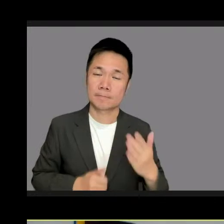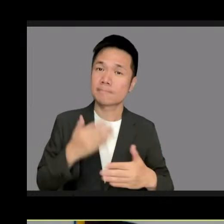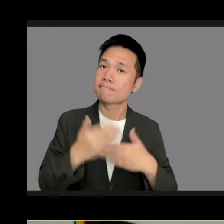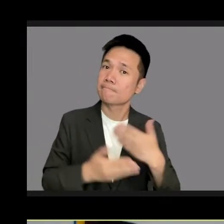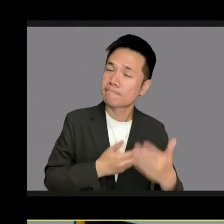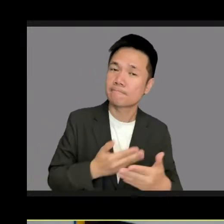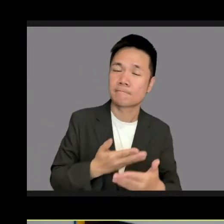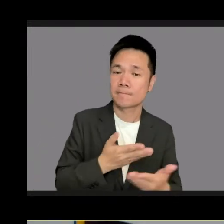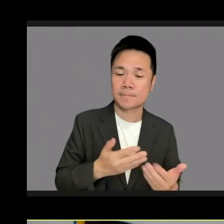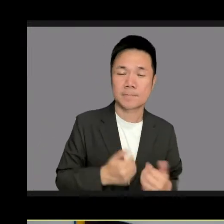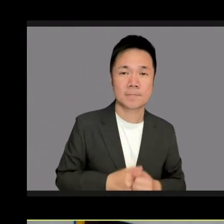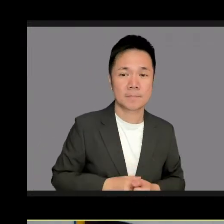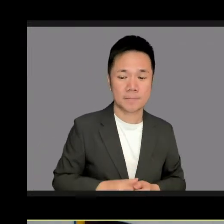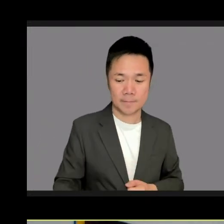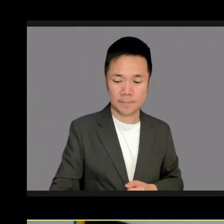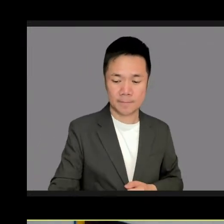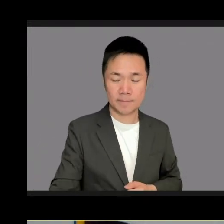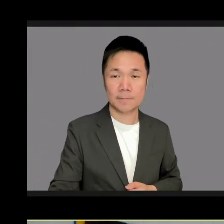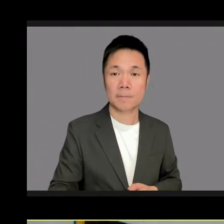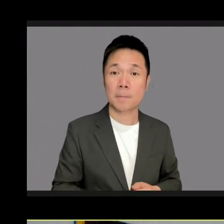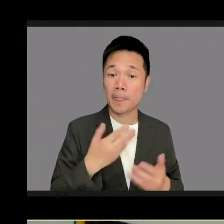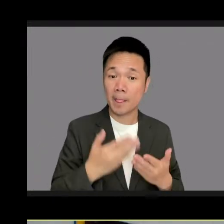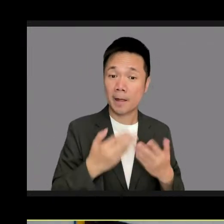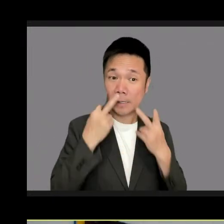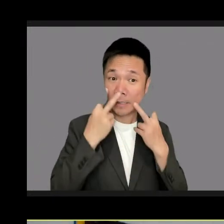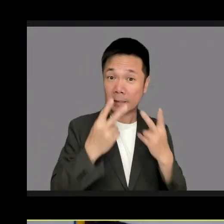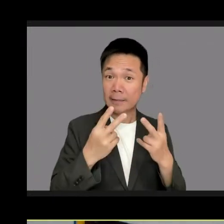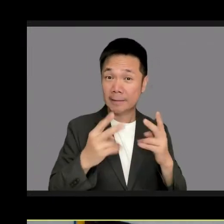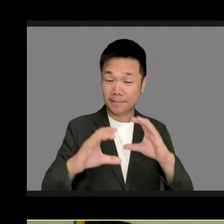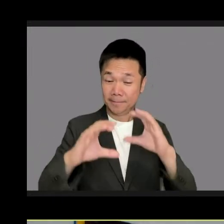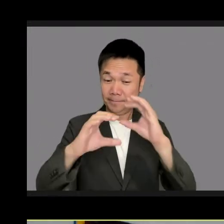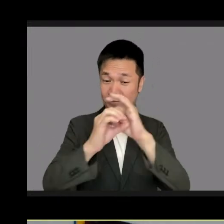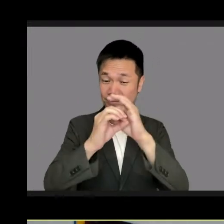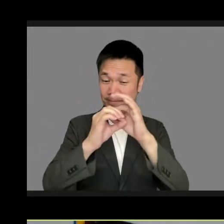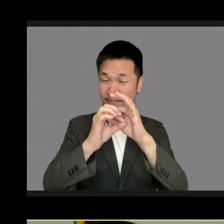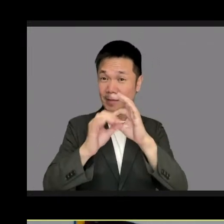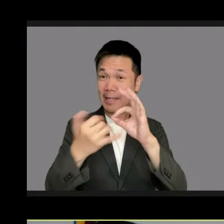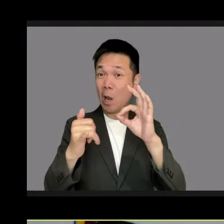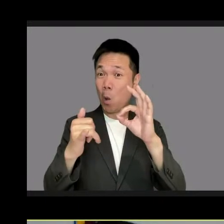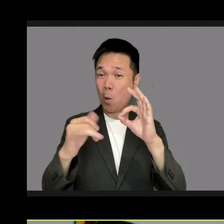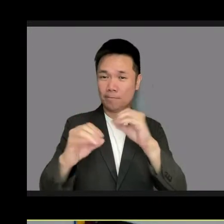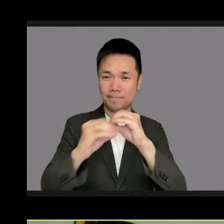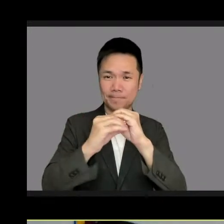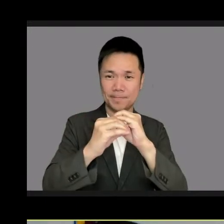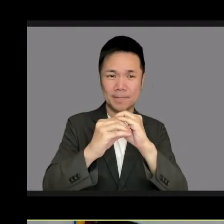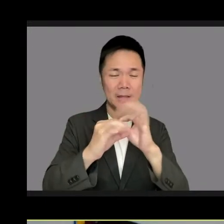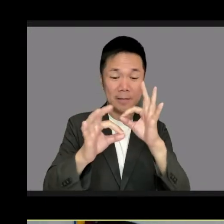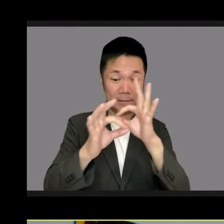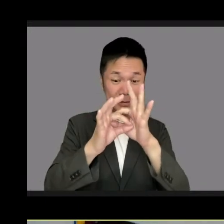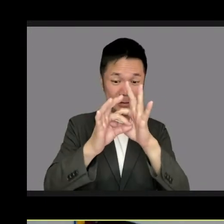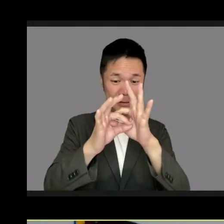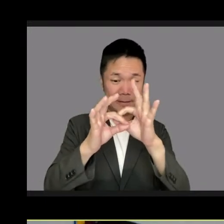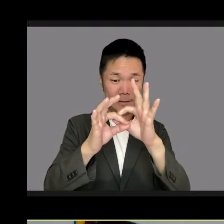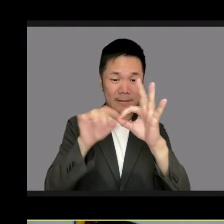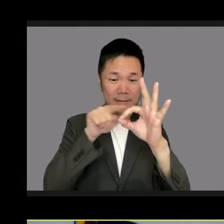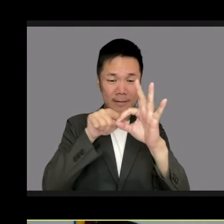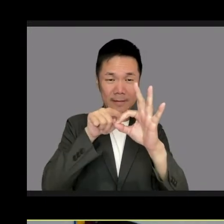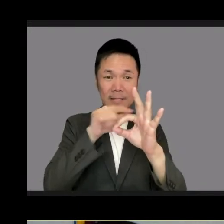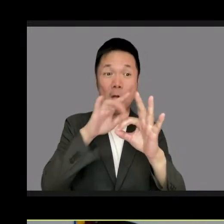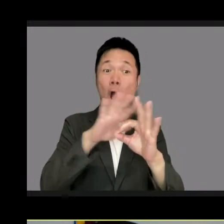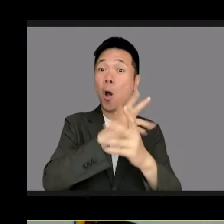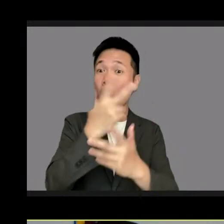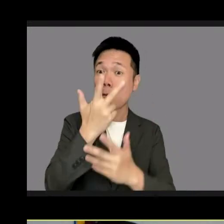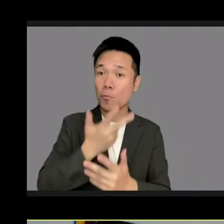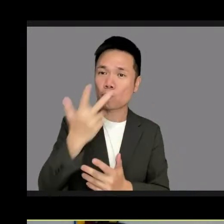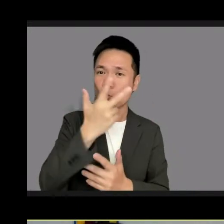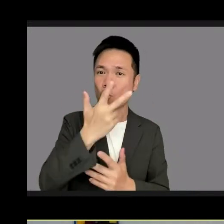how this. So if you see the yellow thing, which is basically an overlap of all the three, that's accessibility, viability, and feasibility.